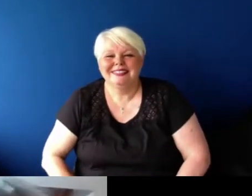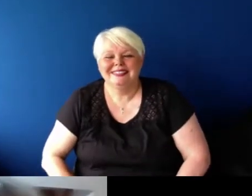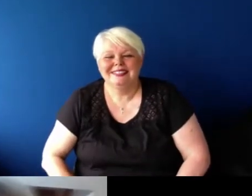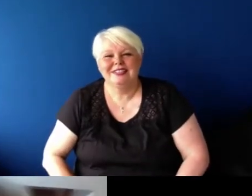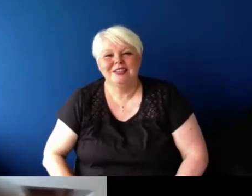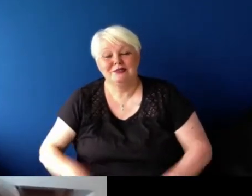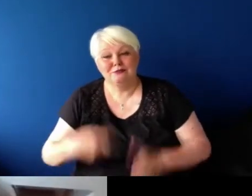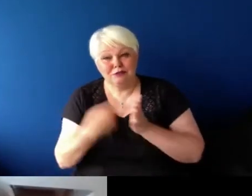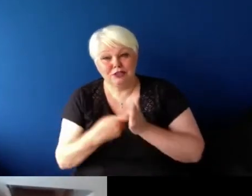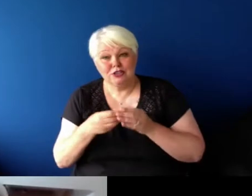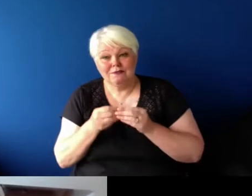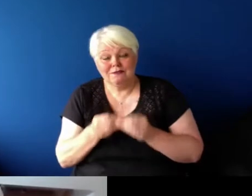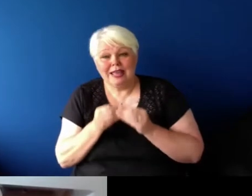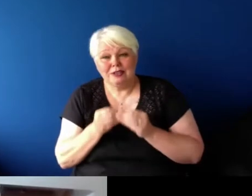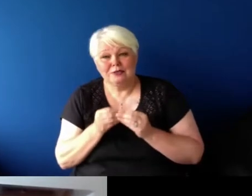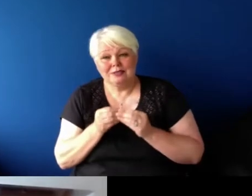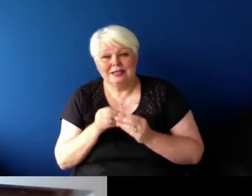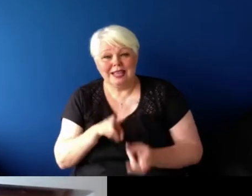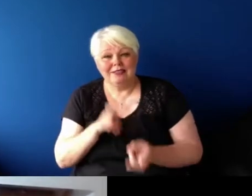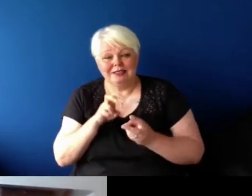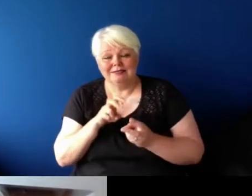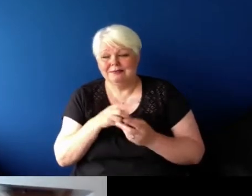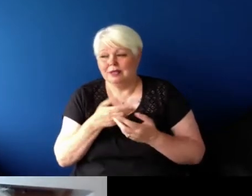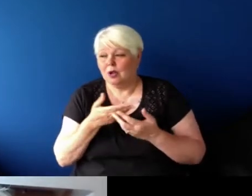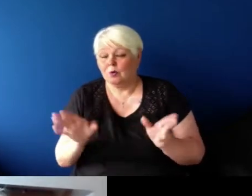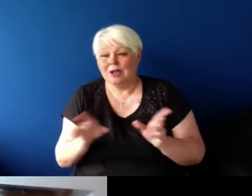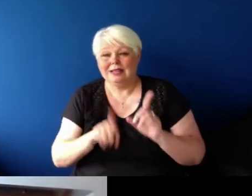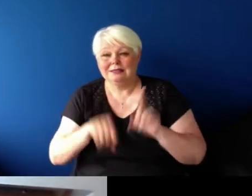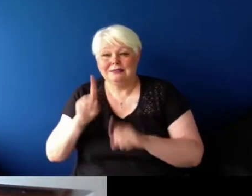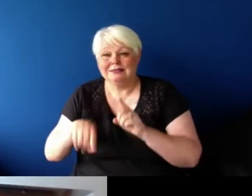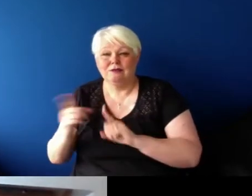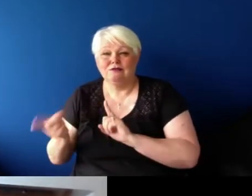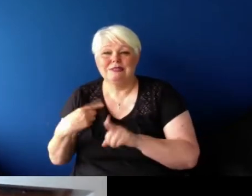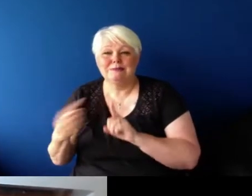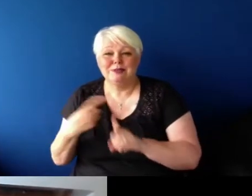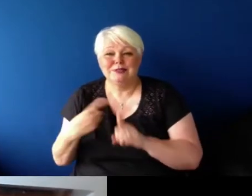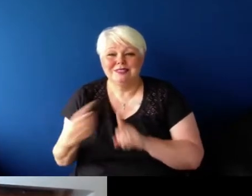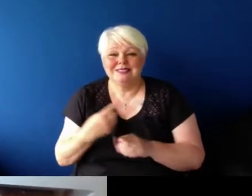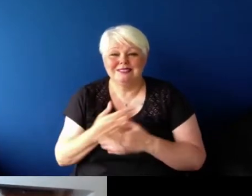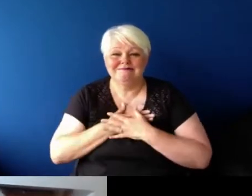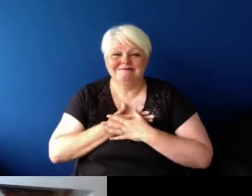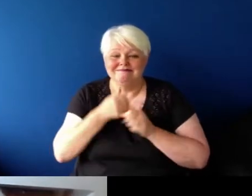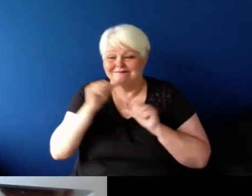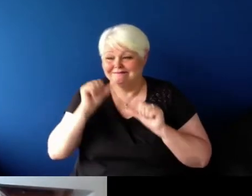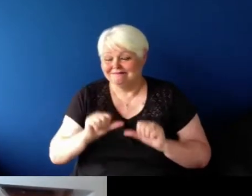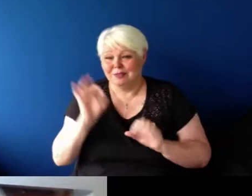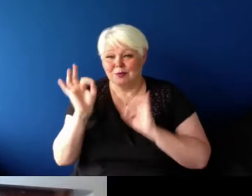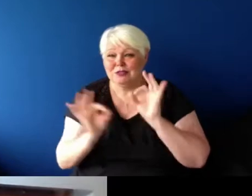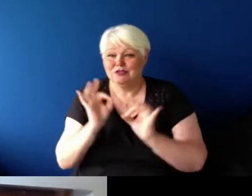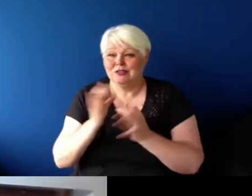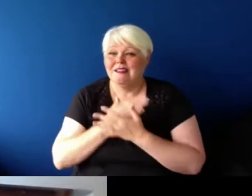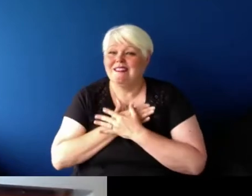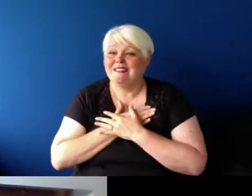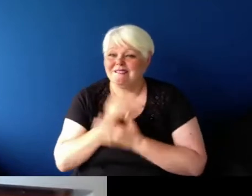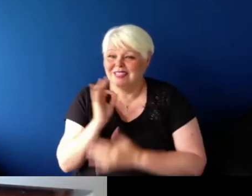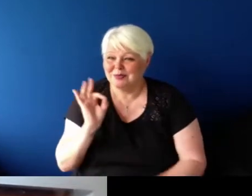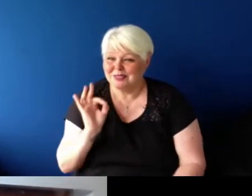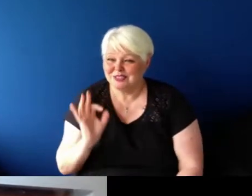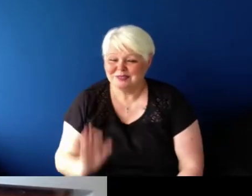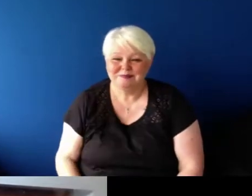Richard values hearing a wide range of responses. I think it's a question that we've explored